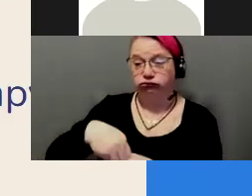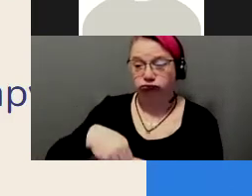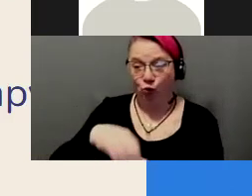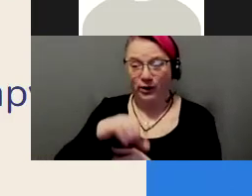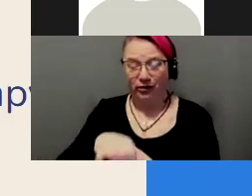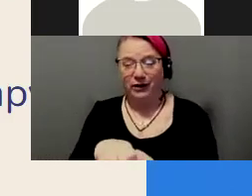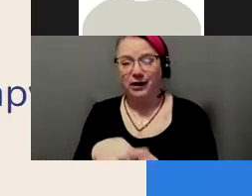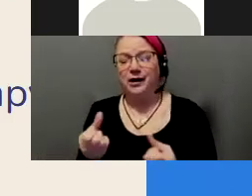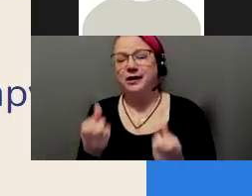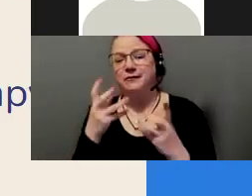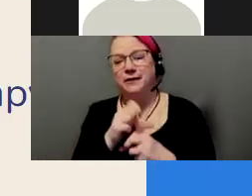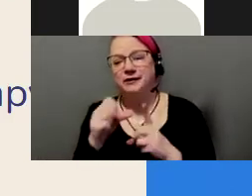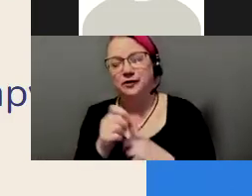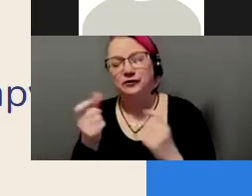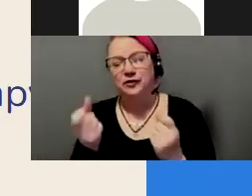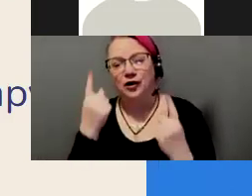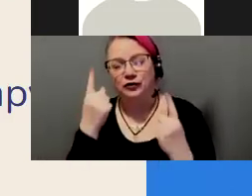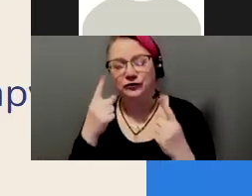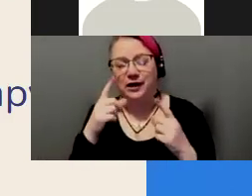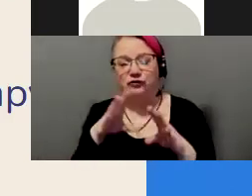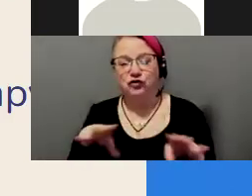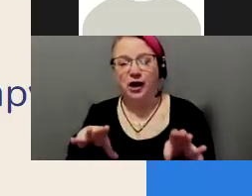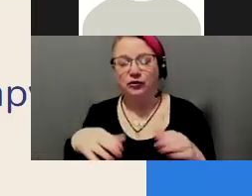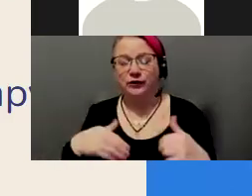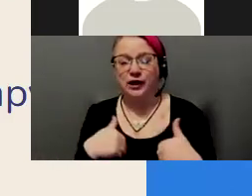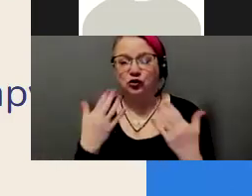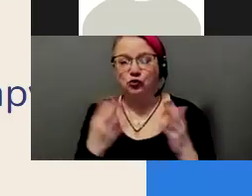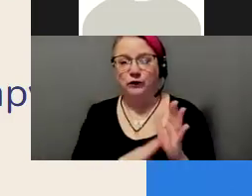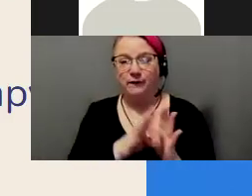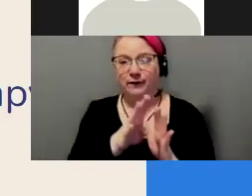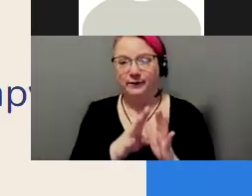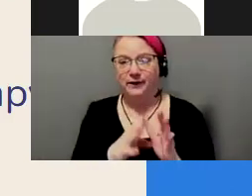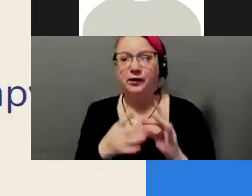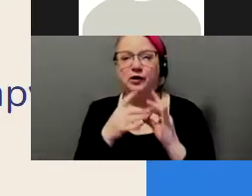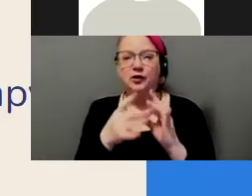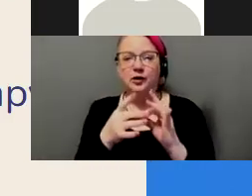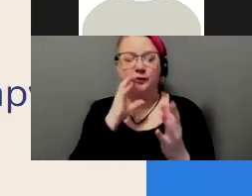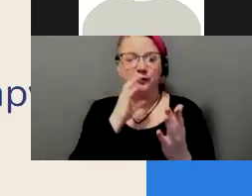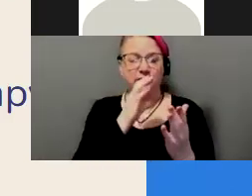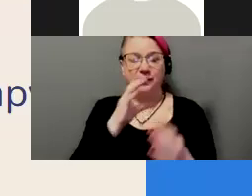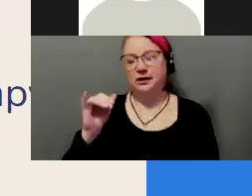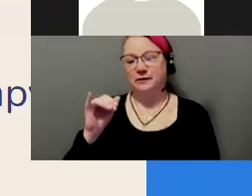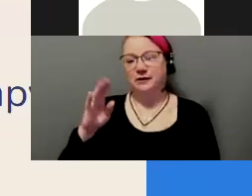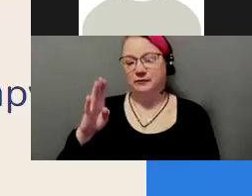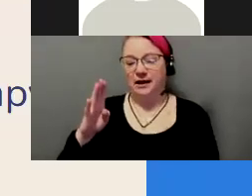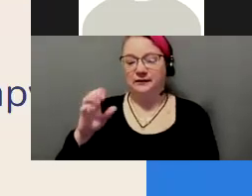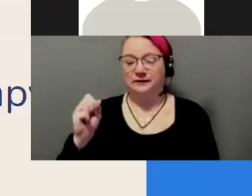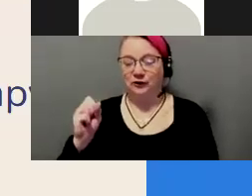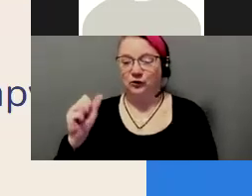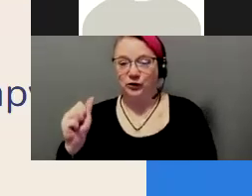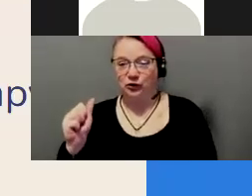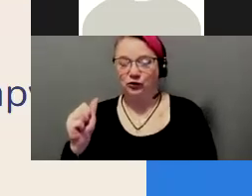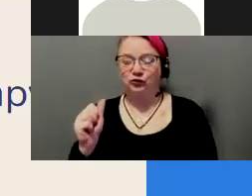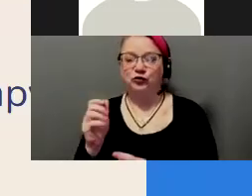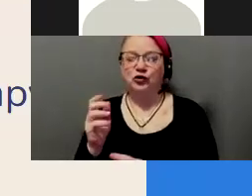many cases, an understanding of child and youth development. The relationship between image-based sexual abuse and things like trafficking, stalking,